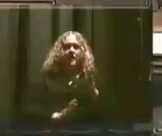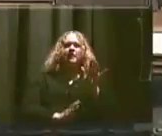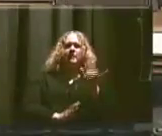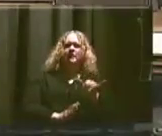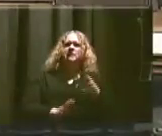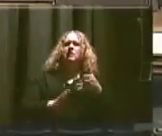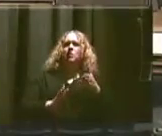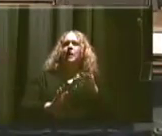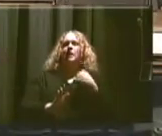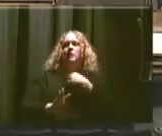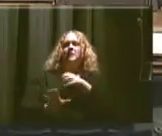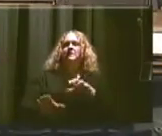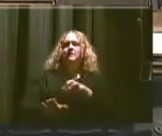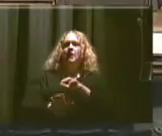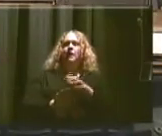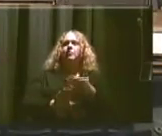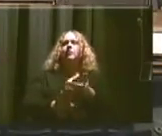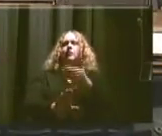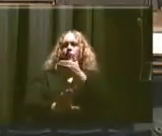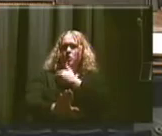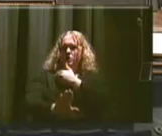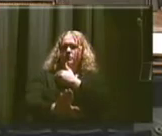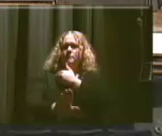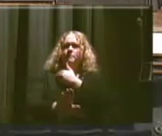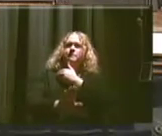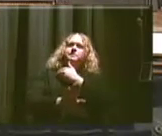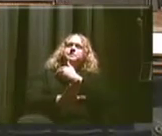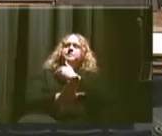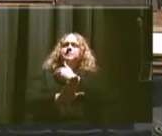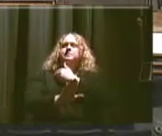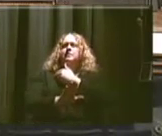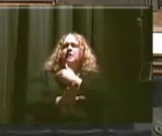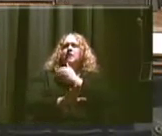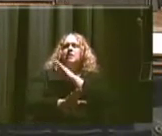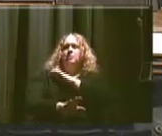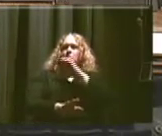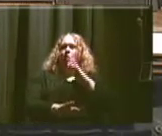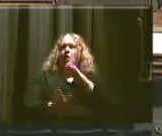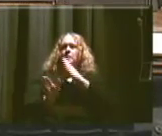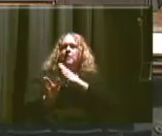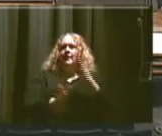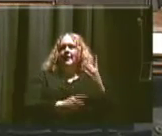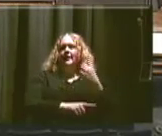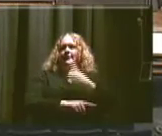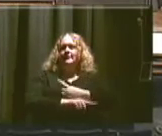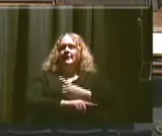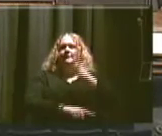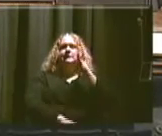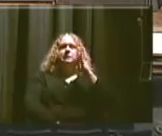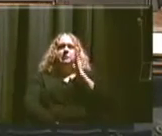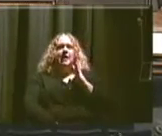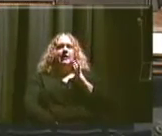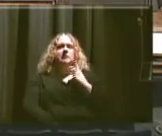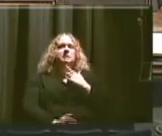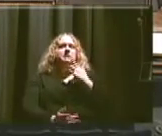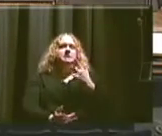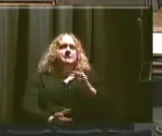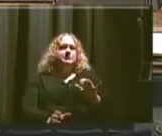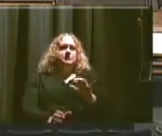worked in the board retreat or planning days in the past. So,